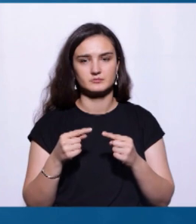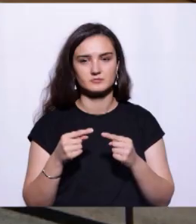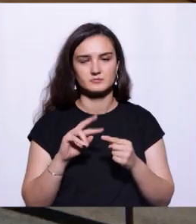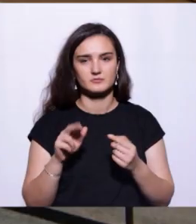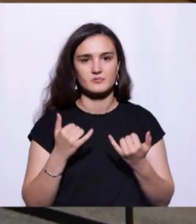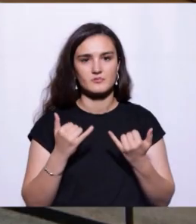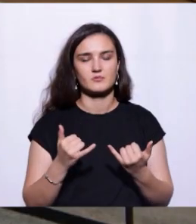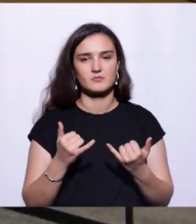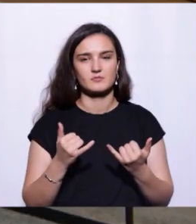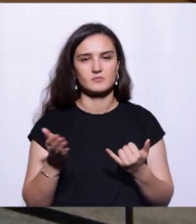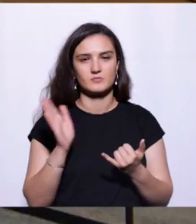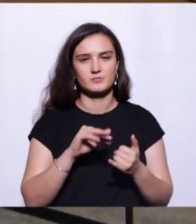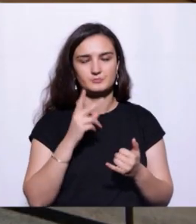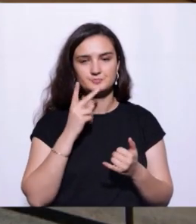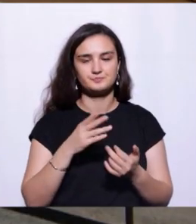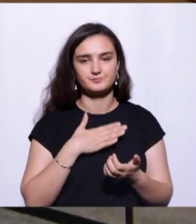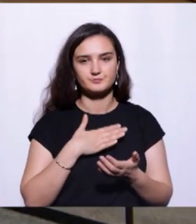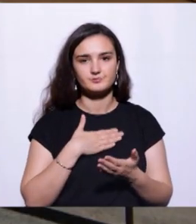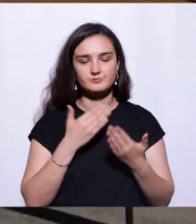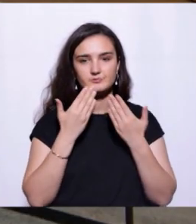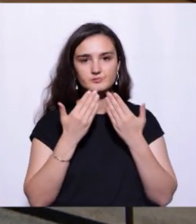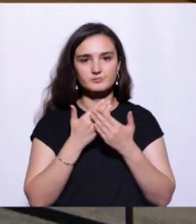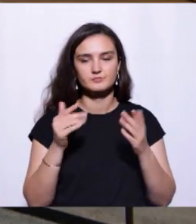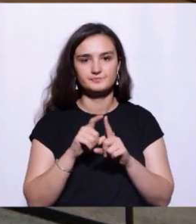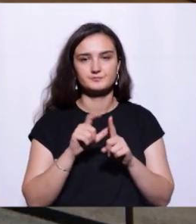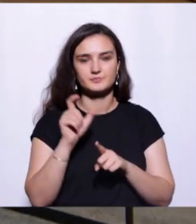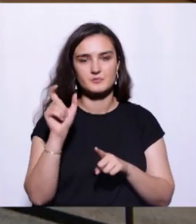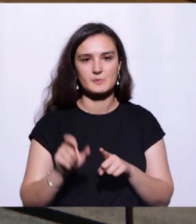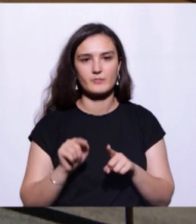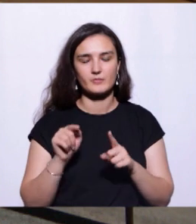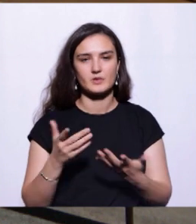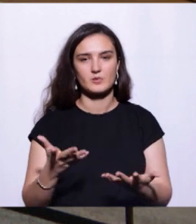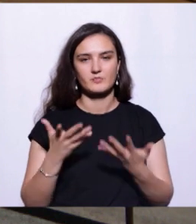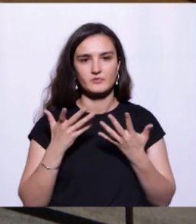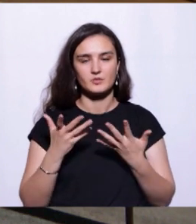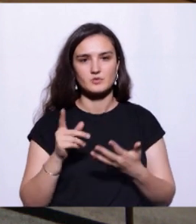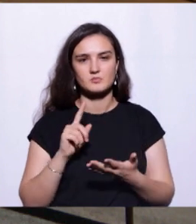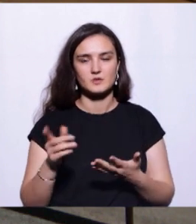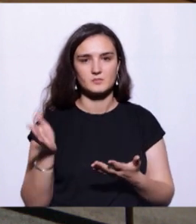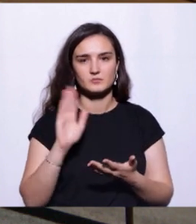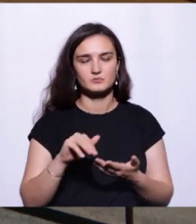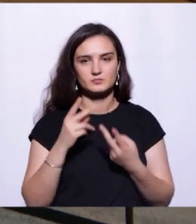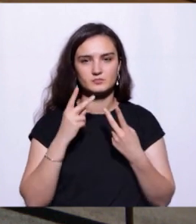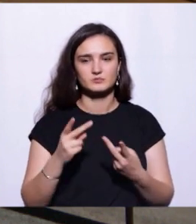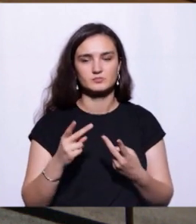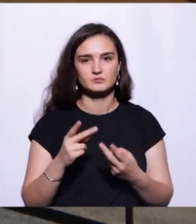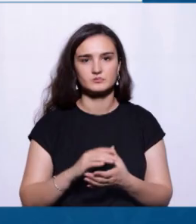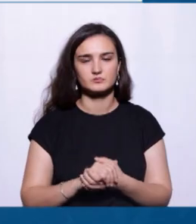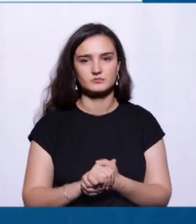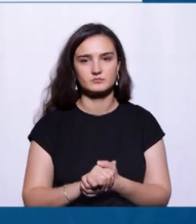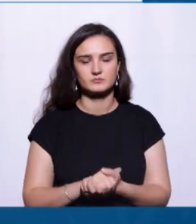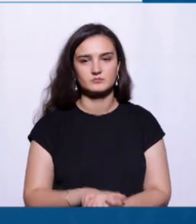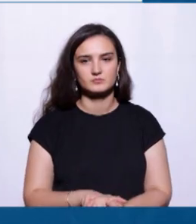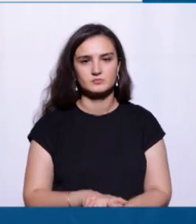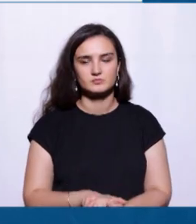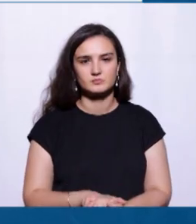And now let's look at our last sentence, which is quite obvious, but let's still have a look at the